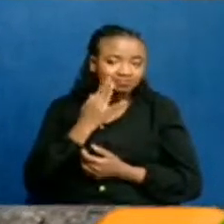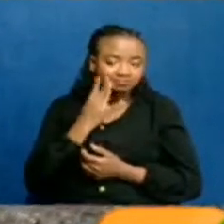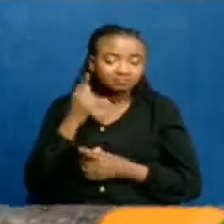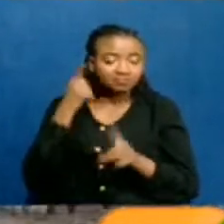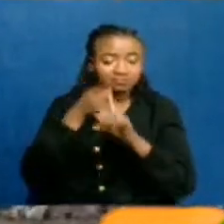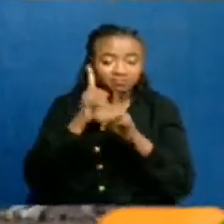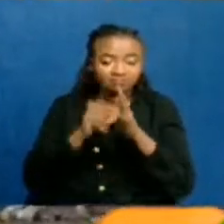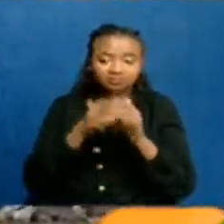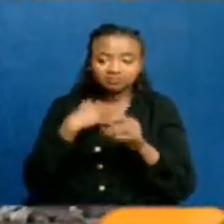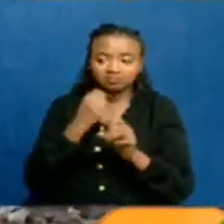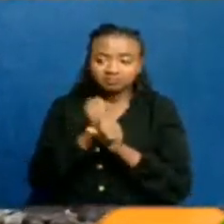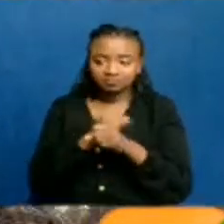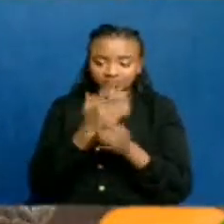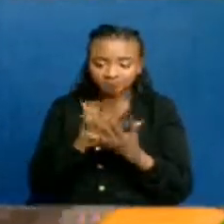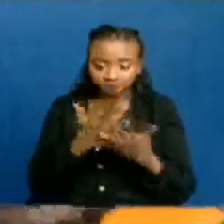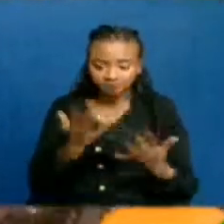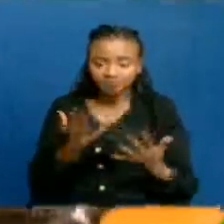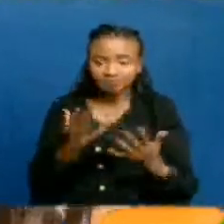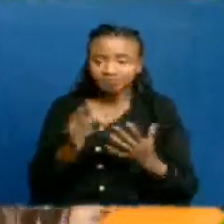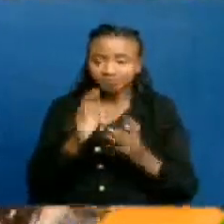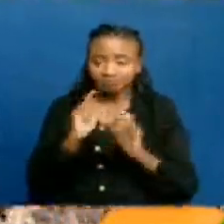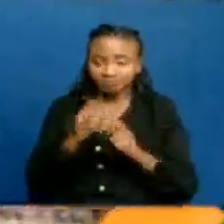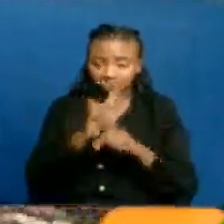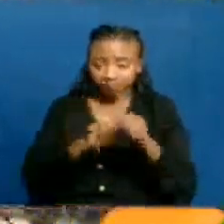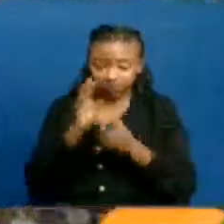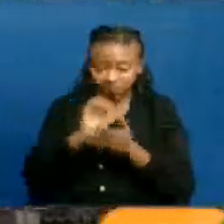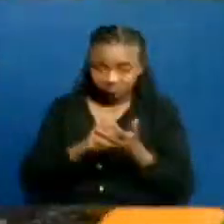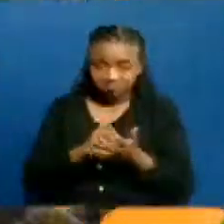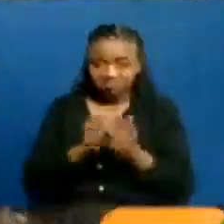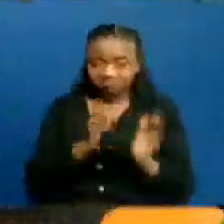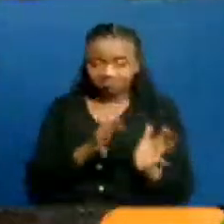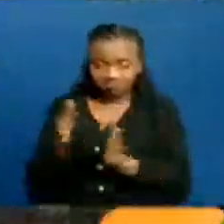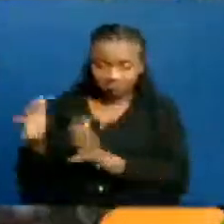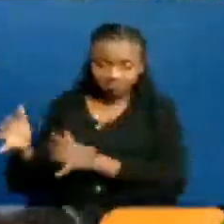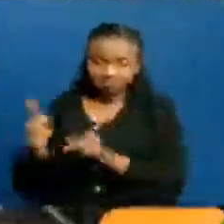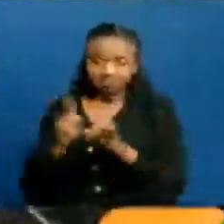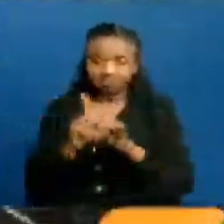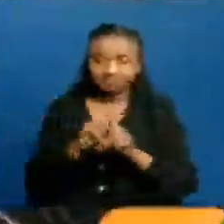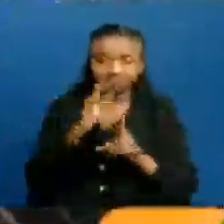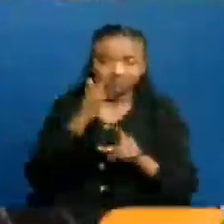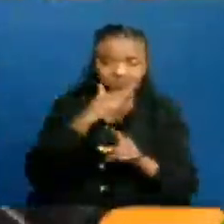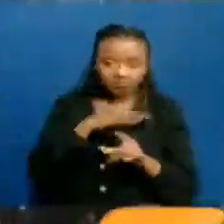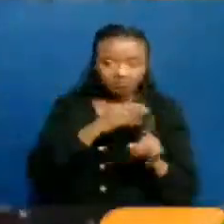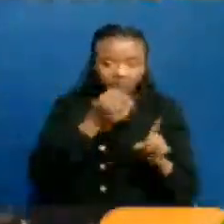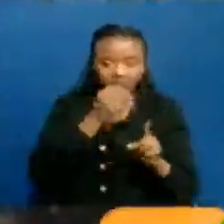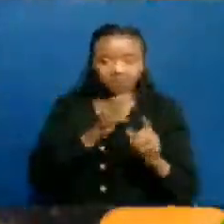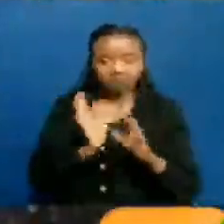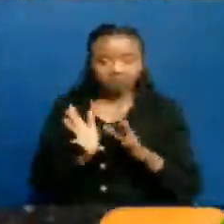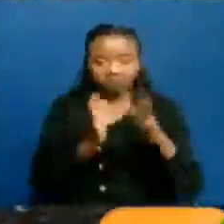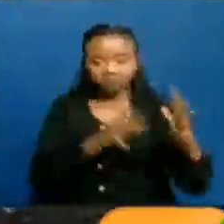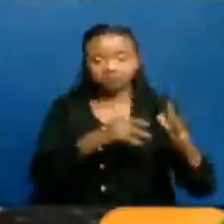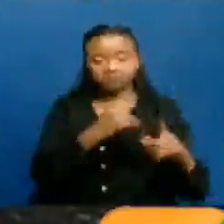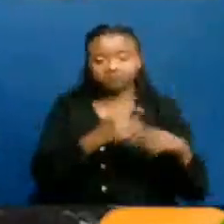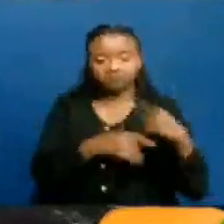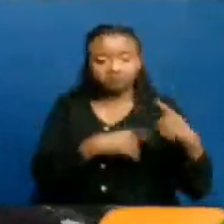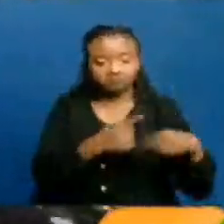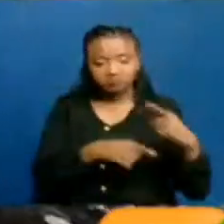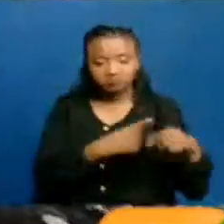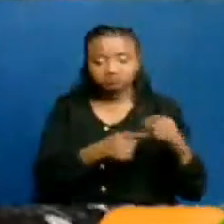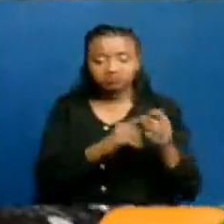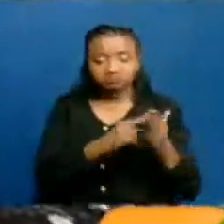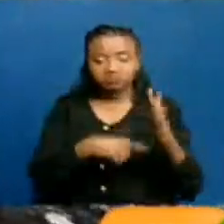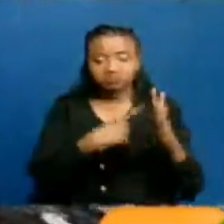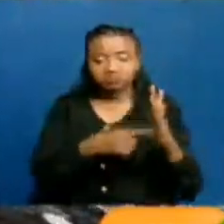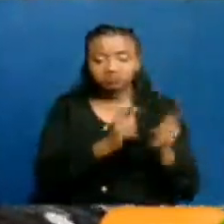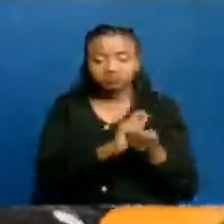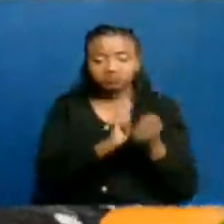that recyclable materials are set aside while organic waste makes its way to the biogas plant, where it will be